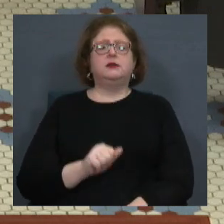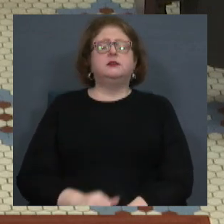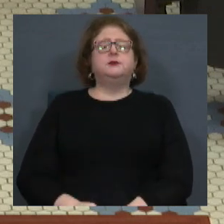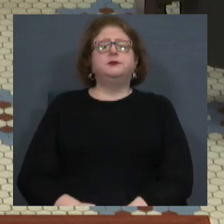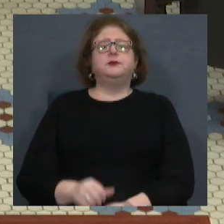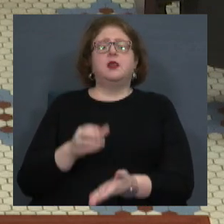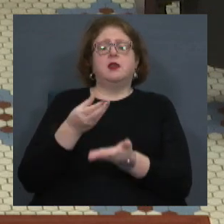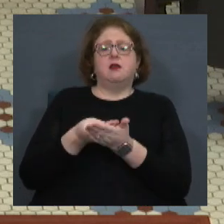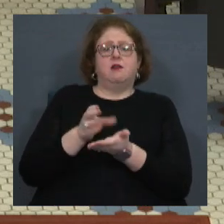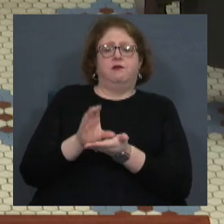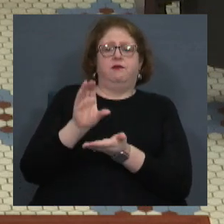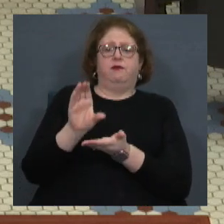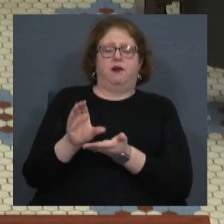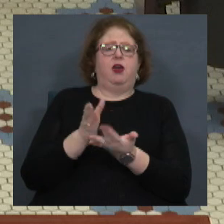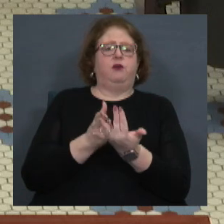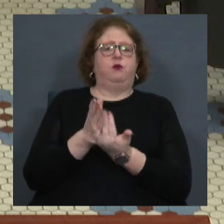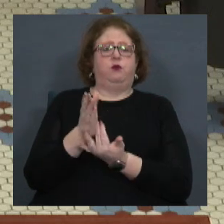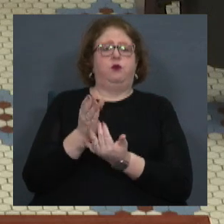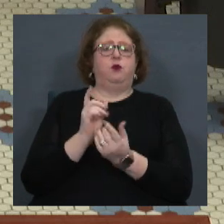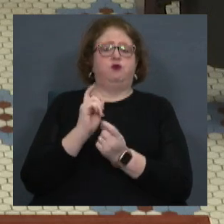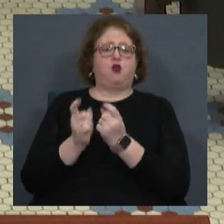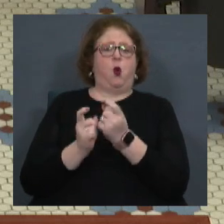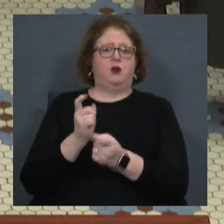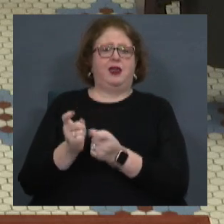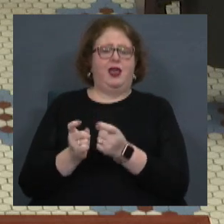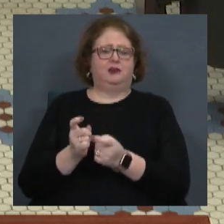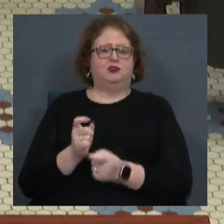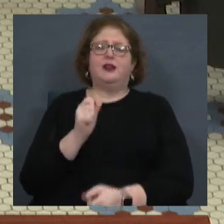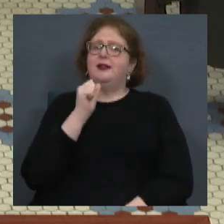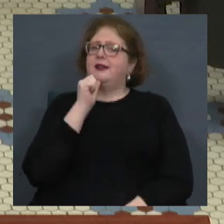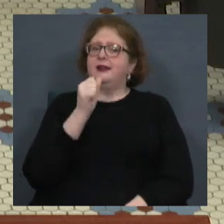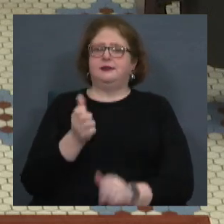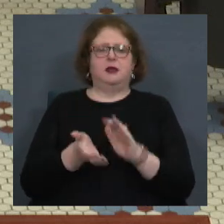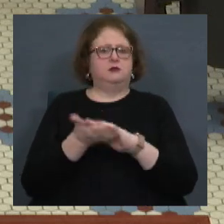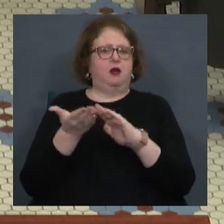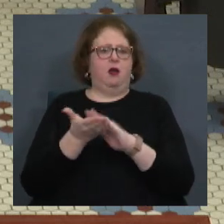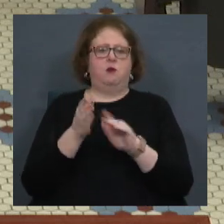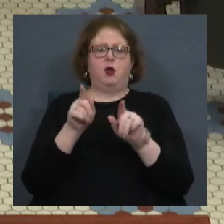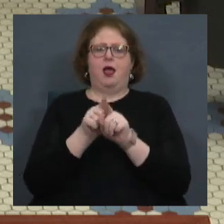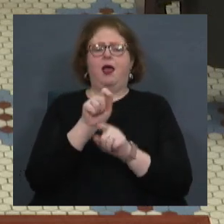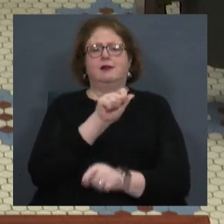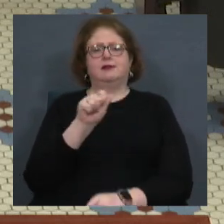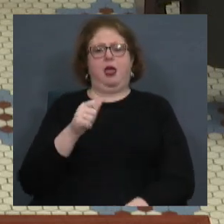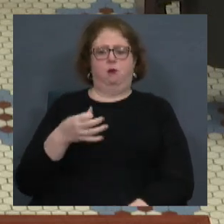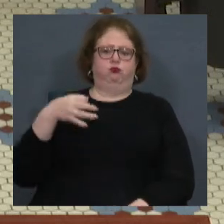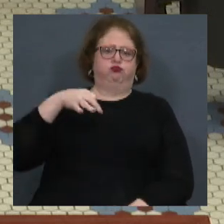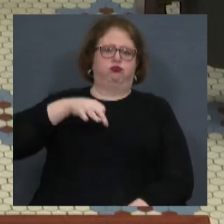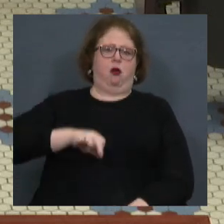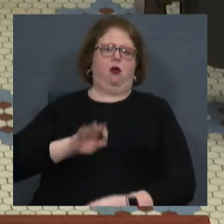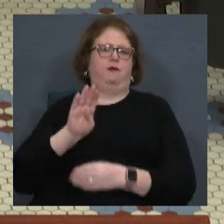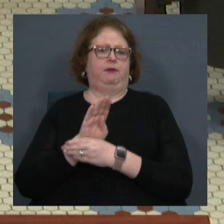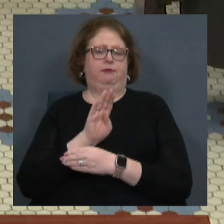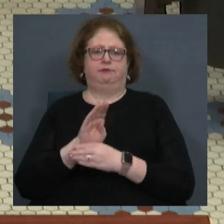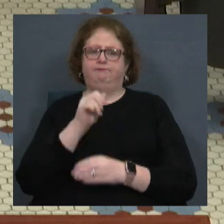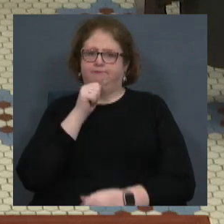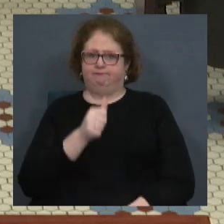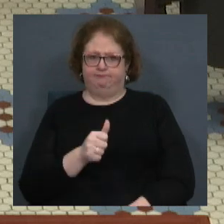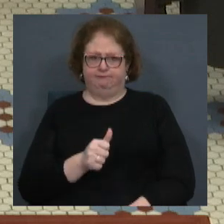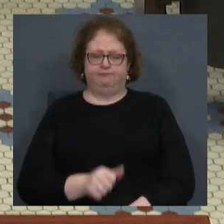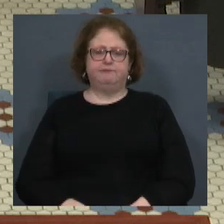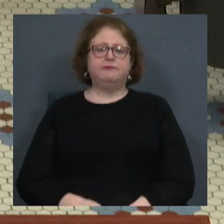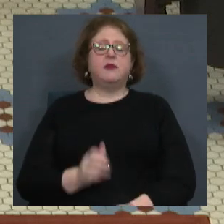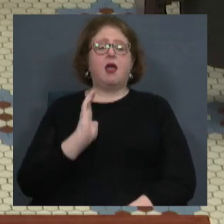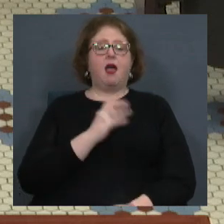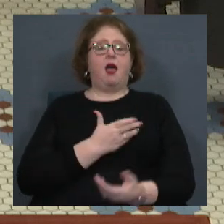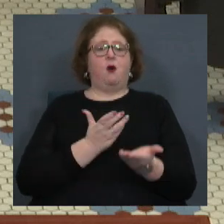through donations and does not operate as a for-profit enterprise. Among the many services that